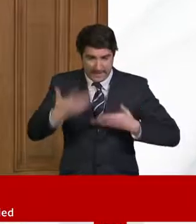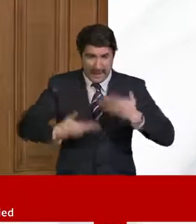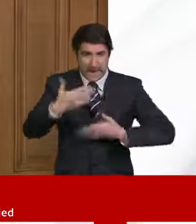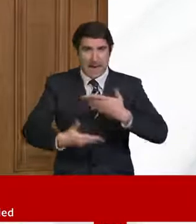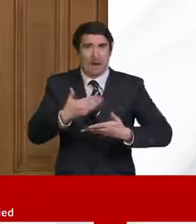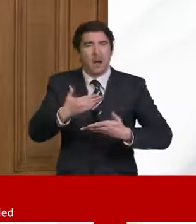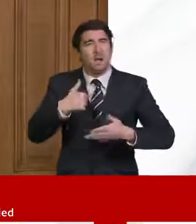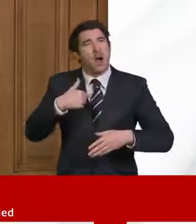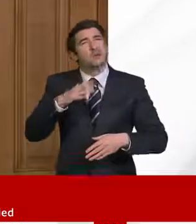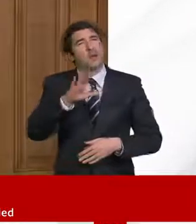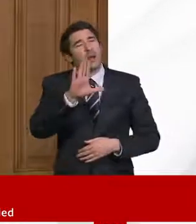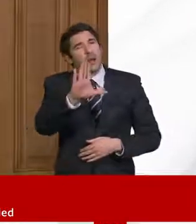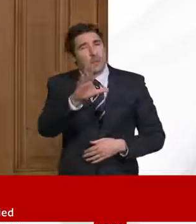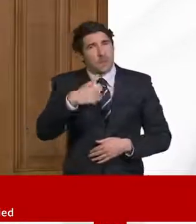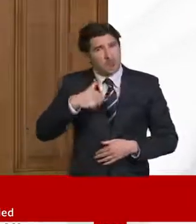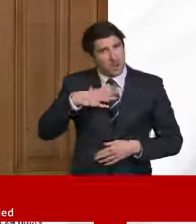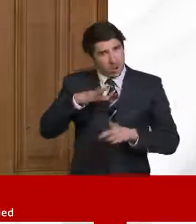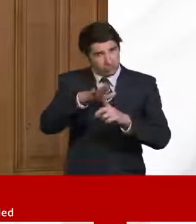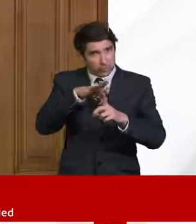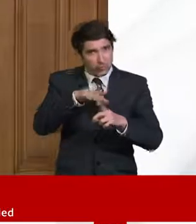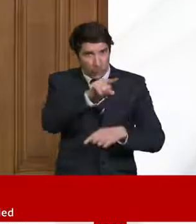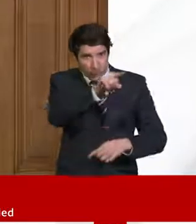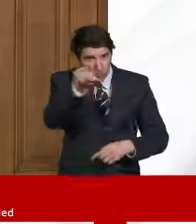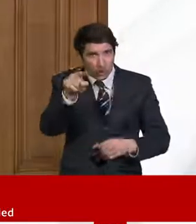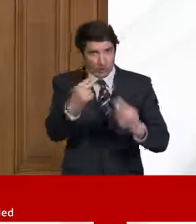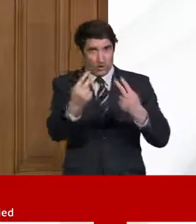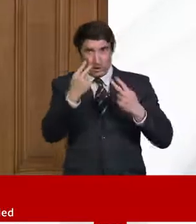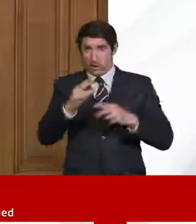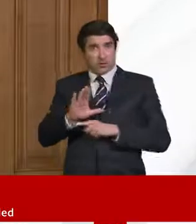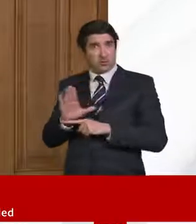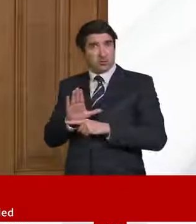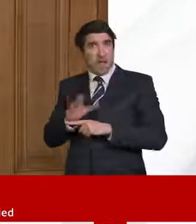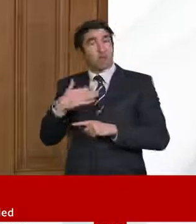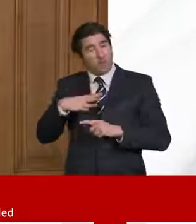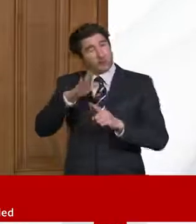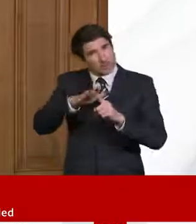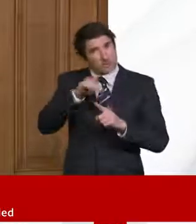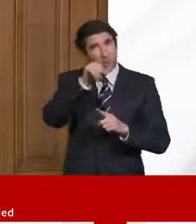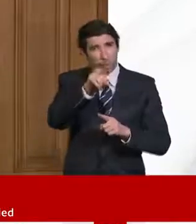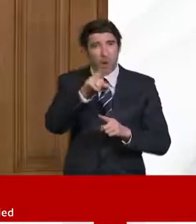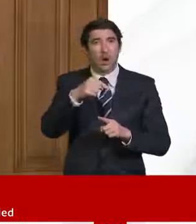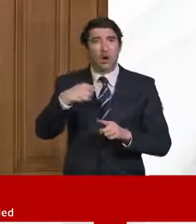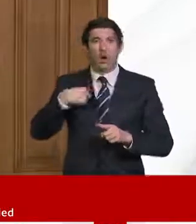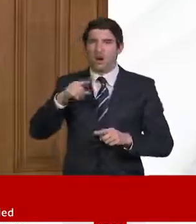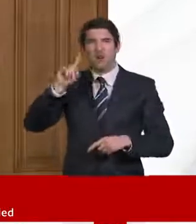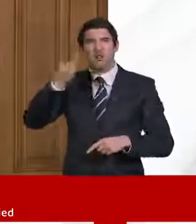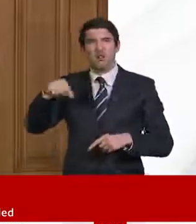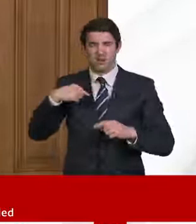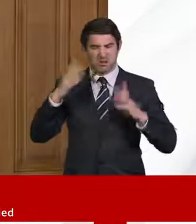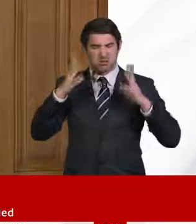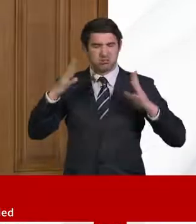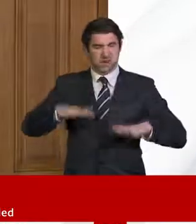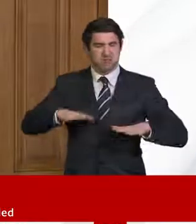viewers, we have looked particularly, we always want to learn from other countries, and a colleague of mine has spoken directly